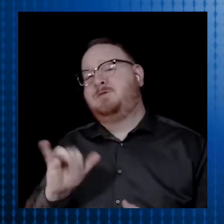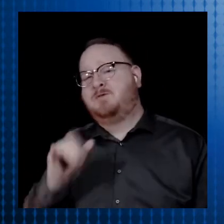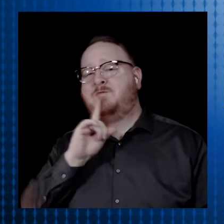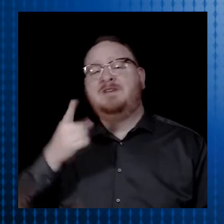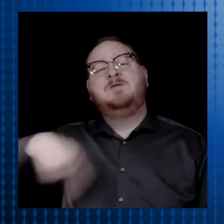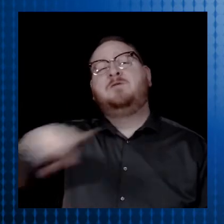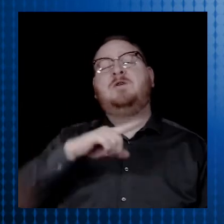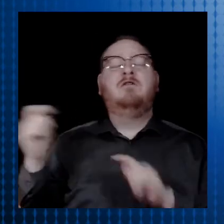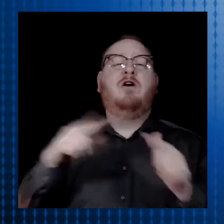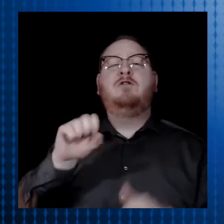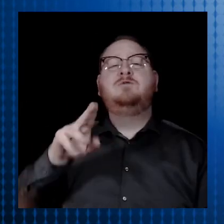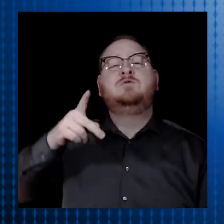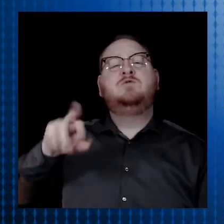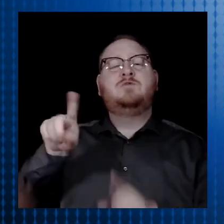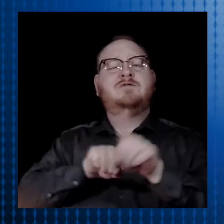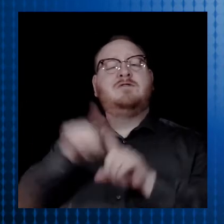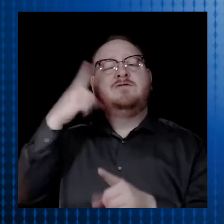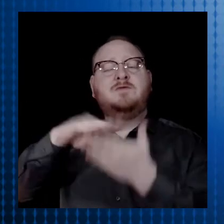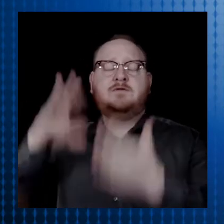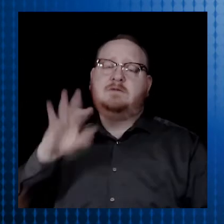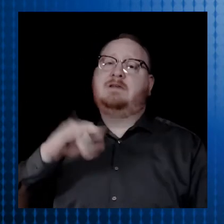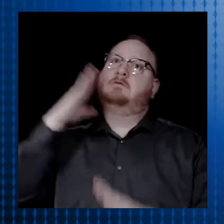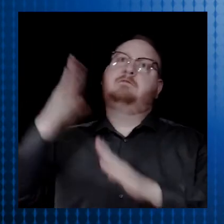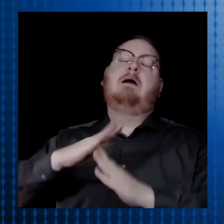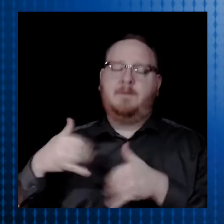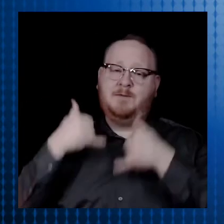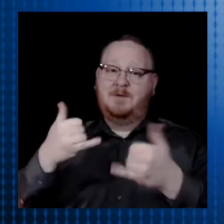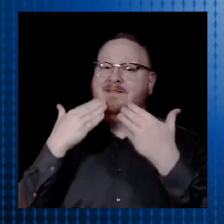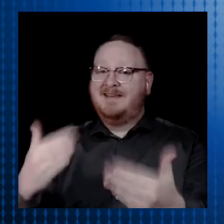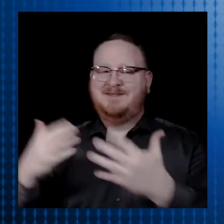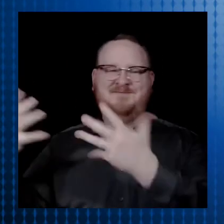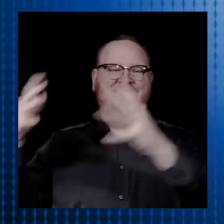real reward. Thank you. Awesome, thanks.